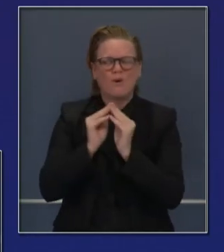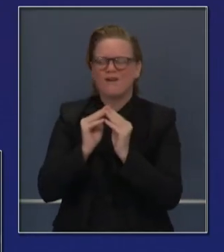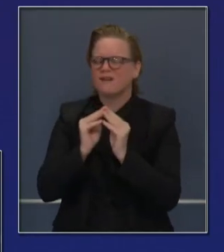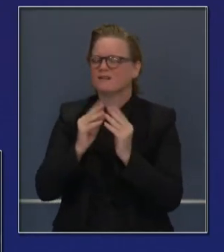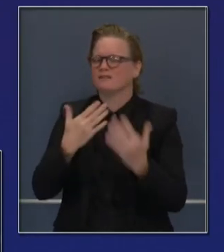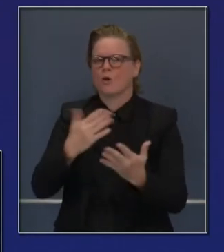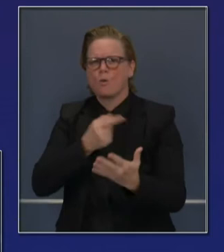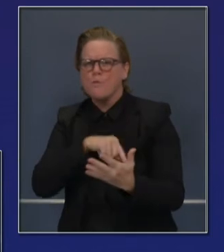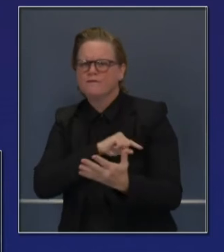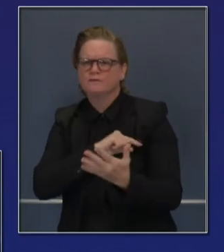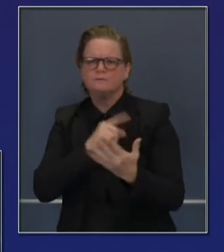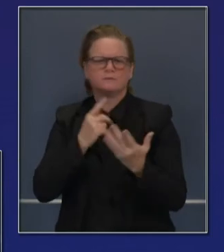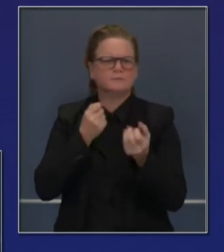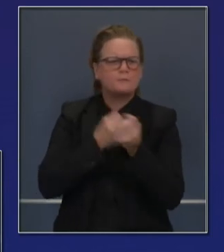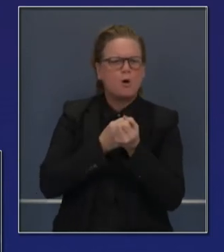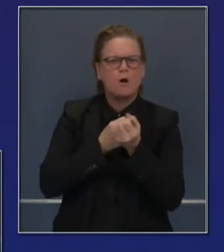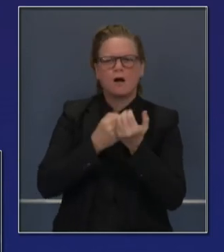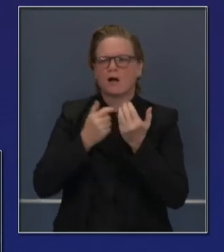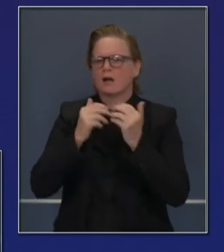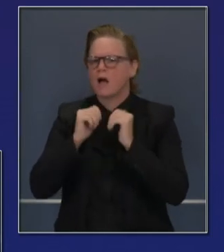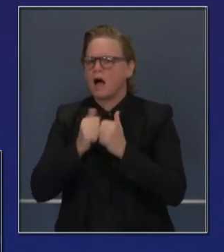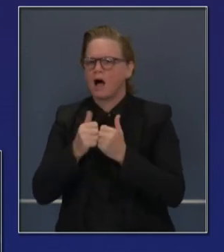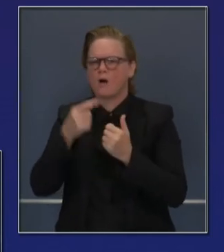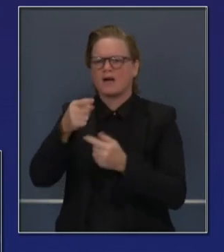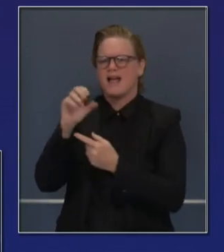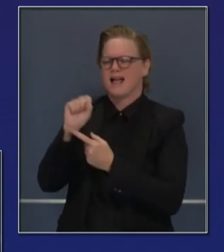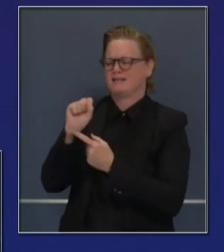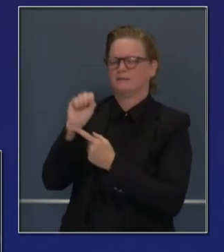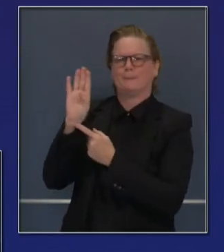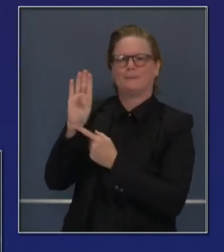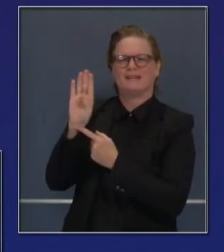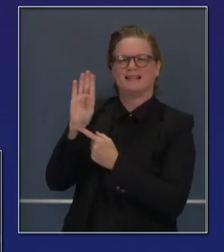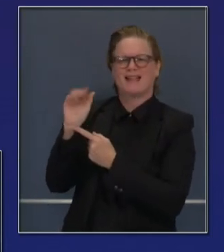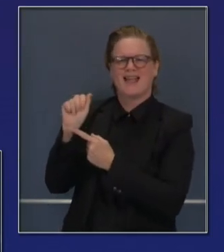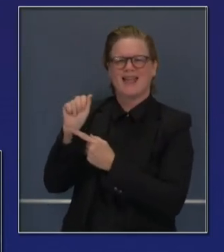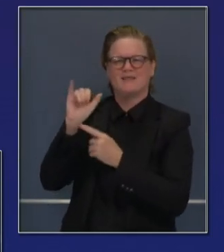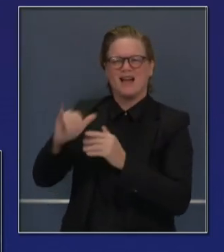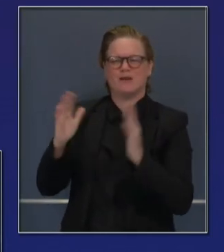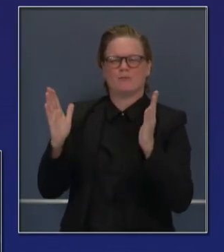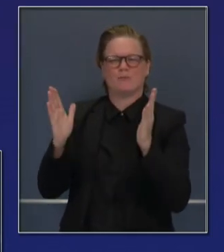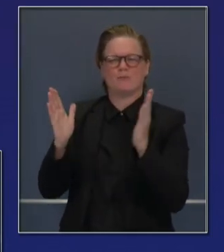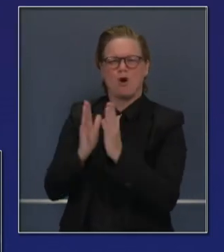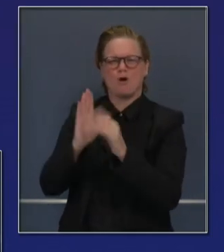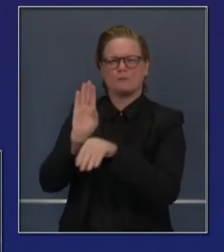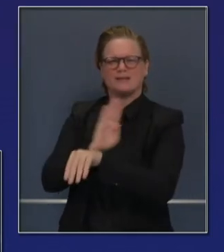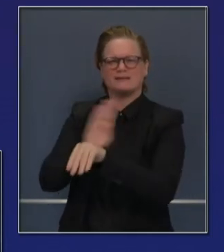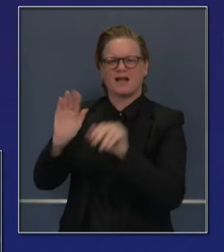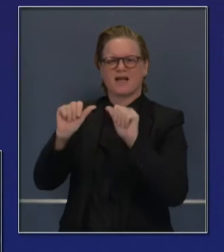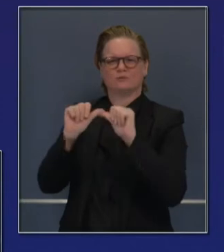that support from the SBA. And as you may recall, we were the first state to act